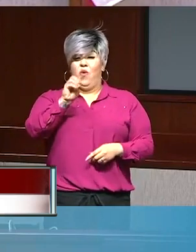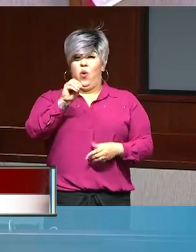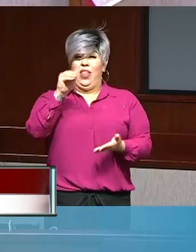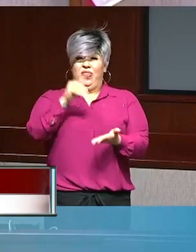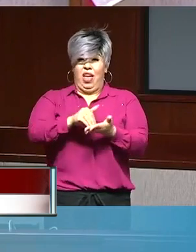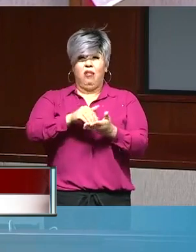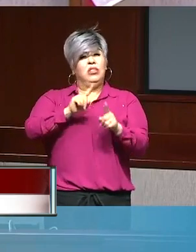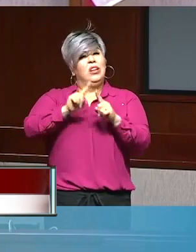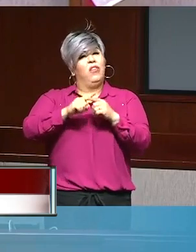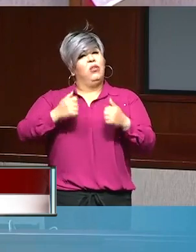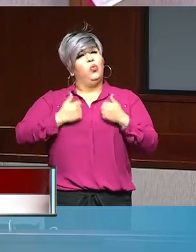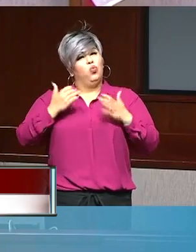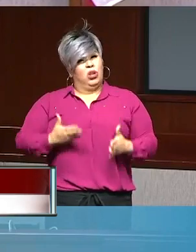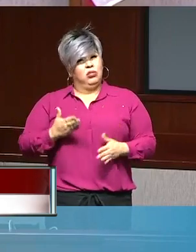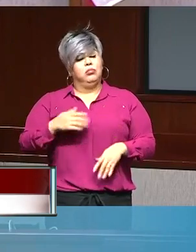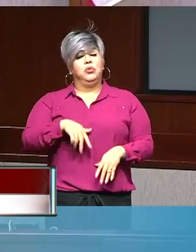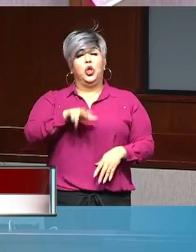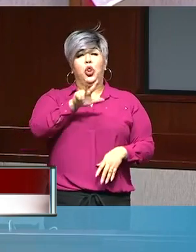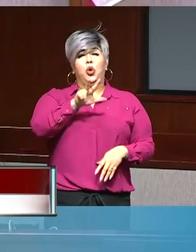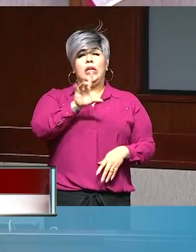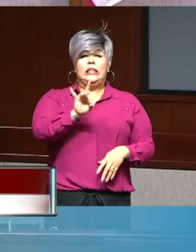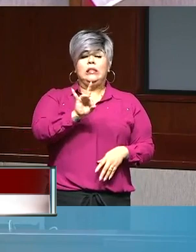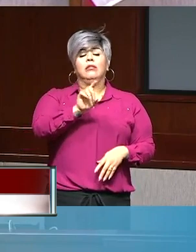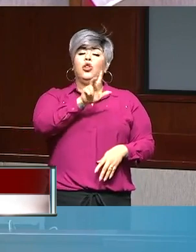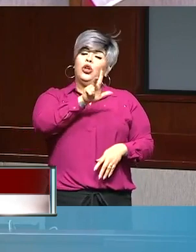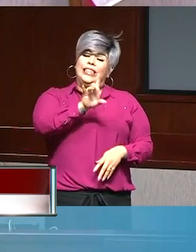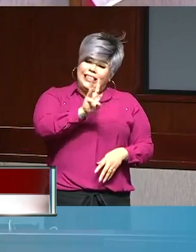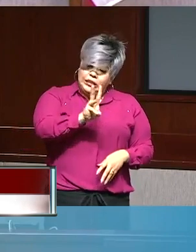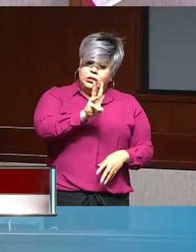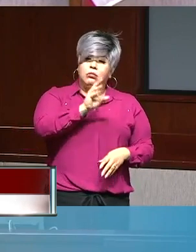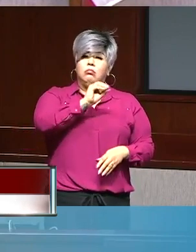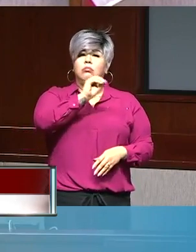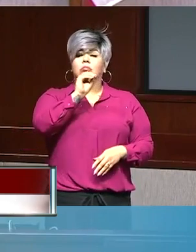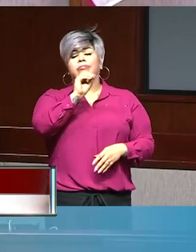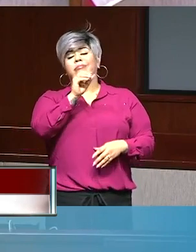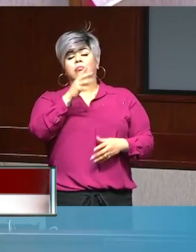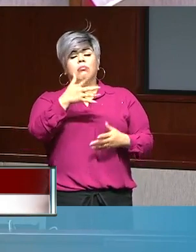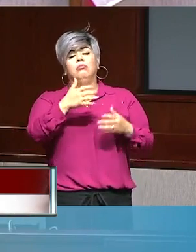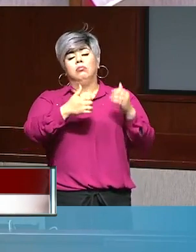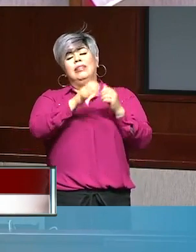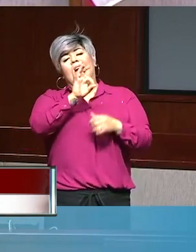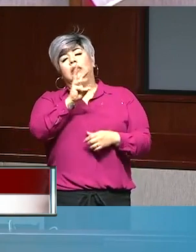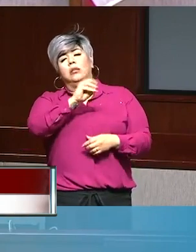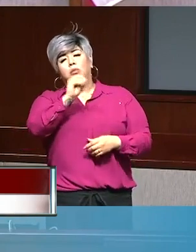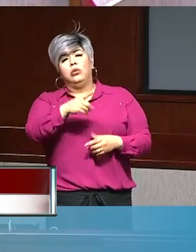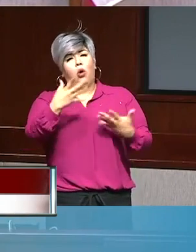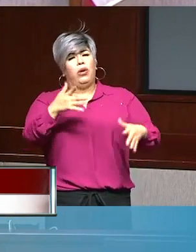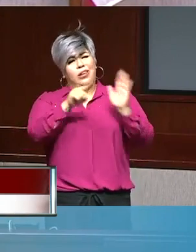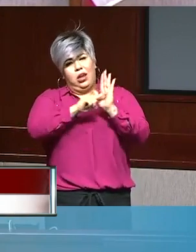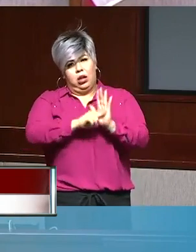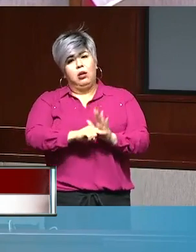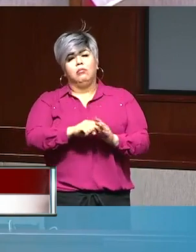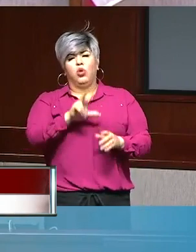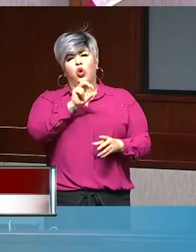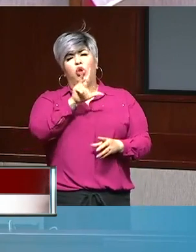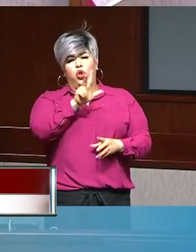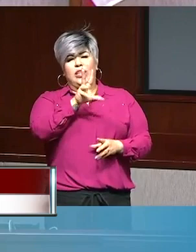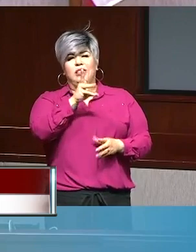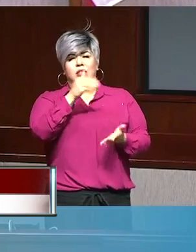COVID-19. 36,000 or 90% of those tests have come back negative. We're seeking the results currently